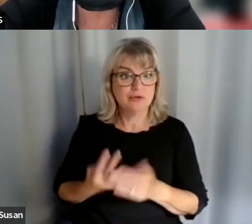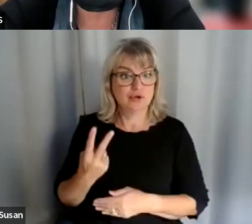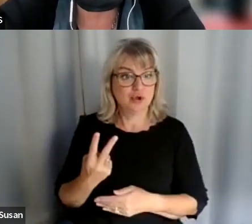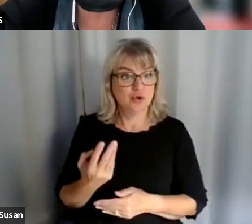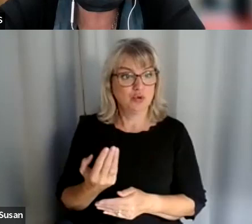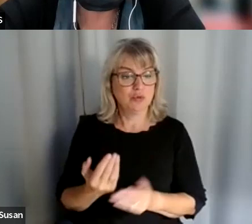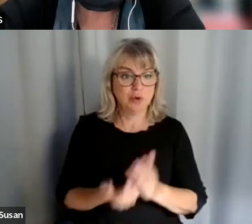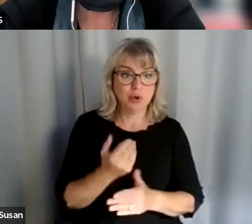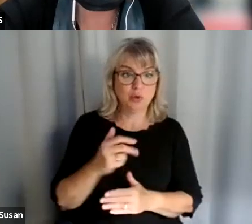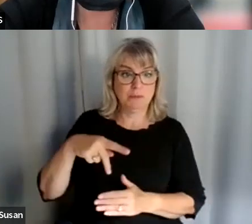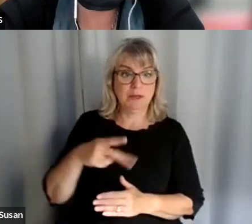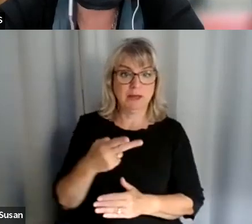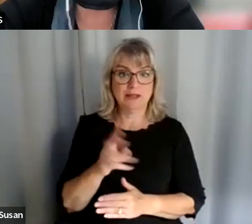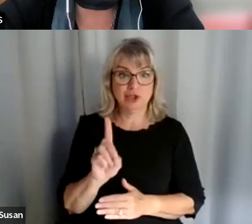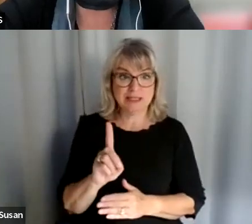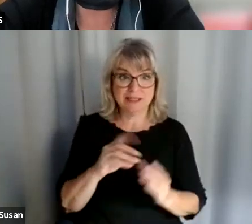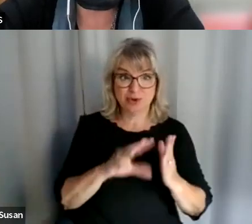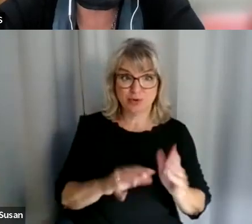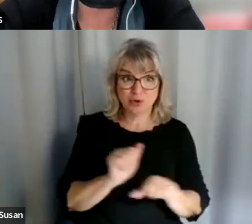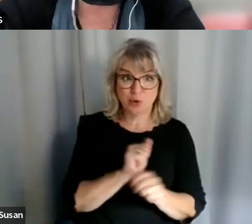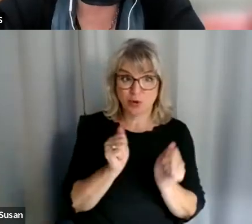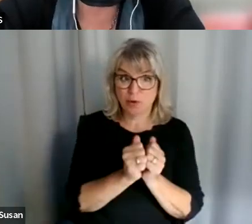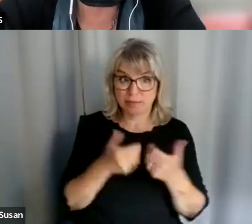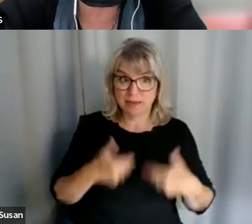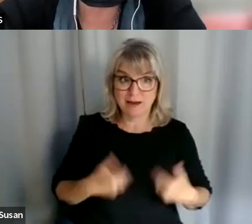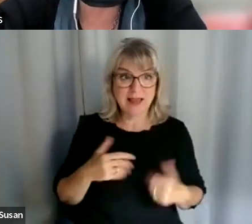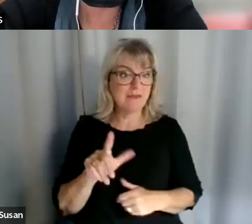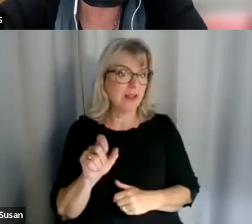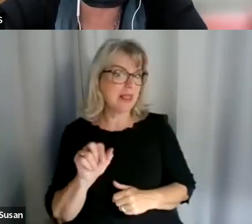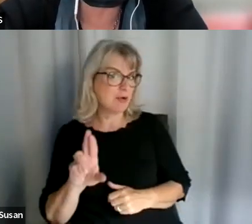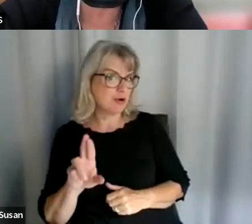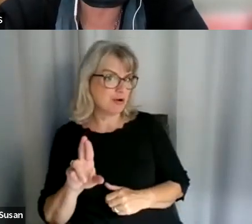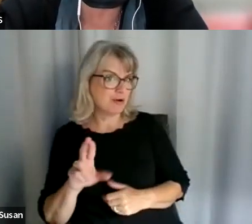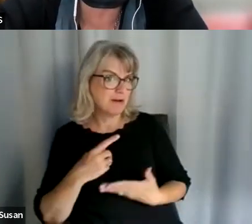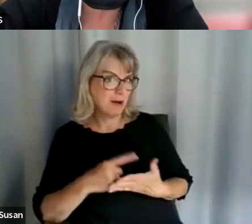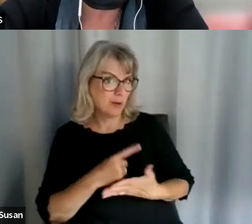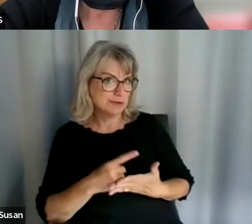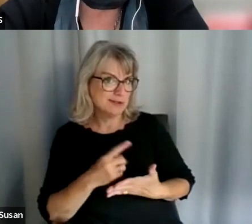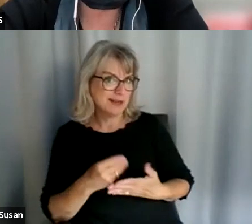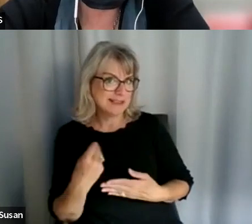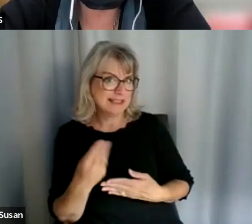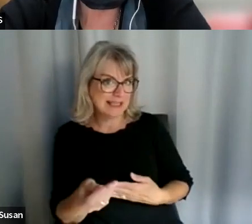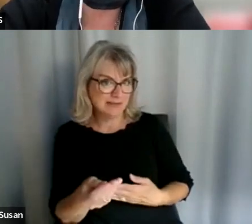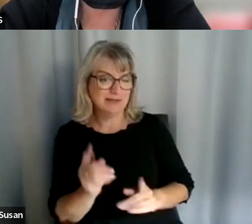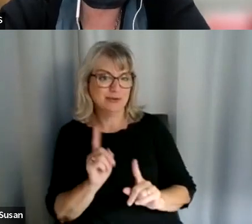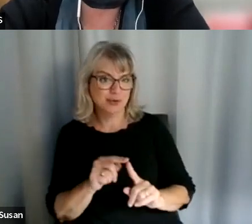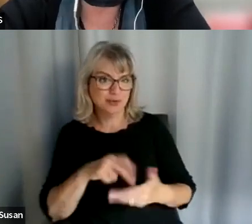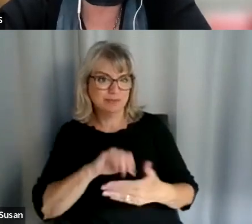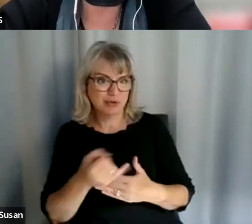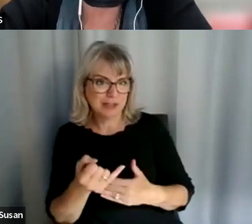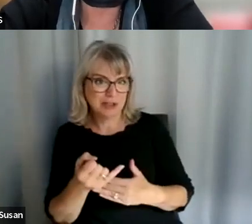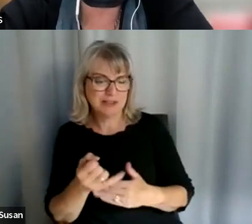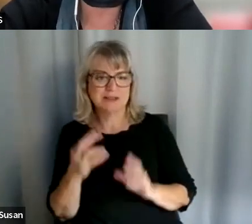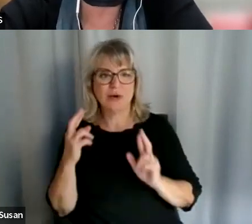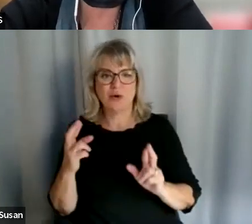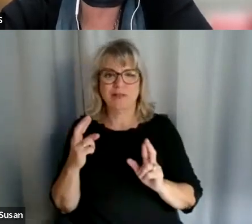students to work with me. And so I have some labor I can allocate to this to help us assemble